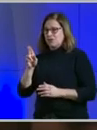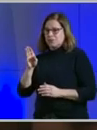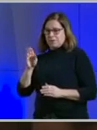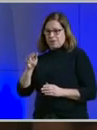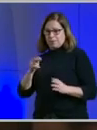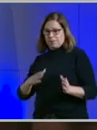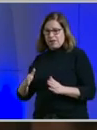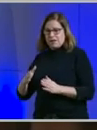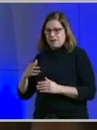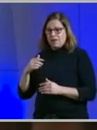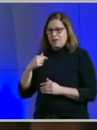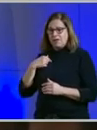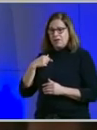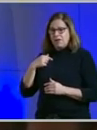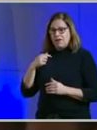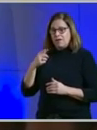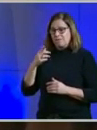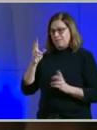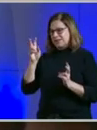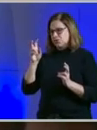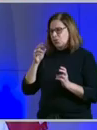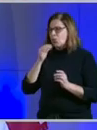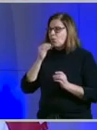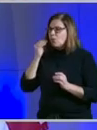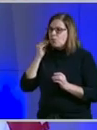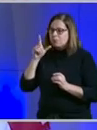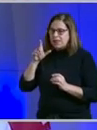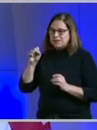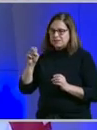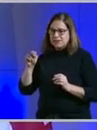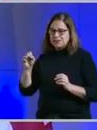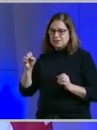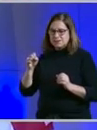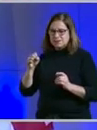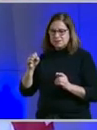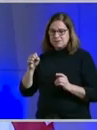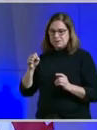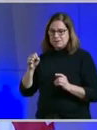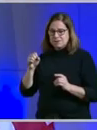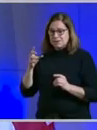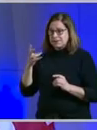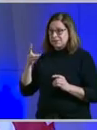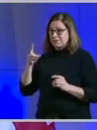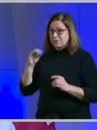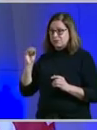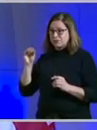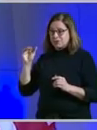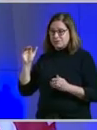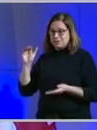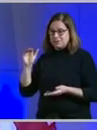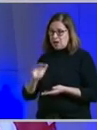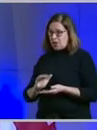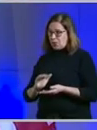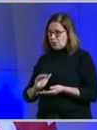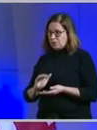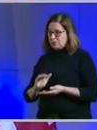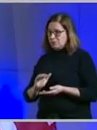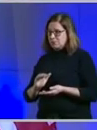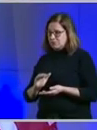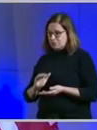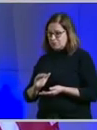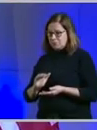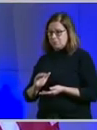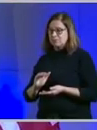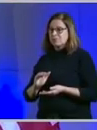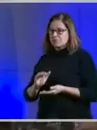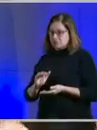As a result of those investments, homelessness has decreased by 17% in the last 4 years. And so we've seen